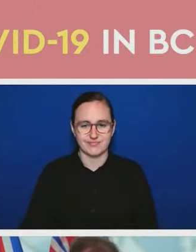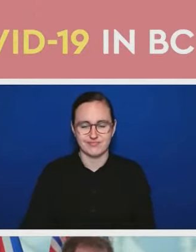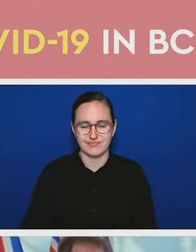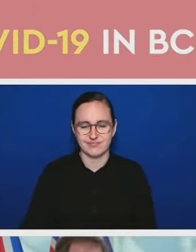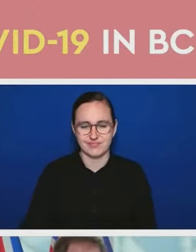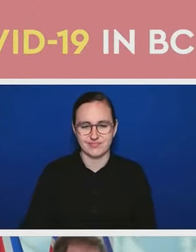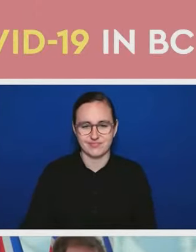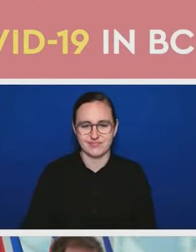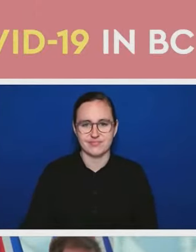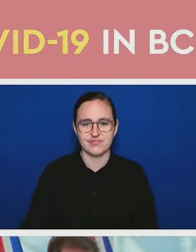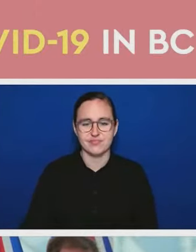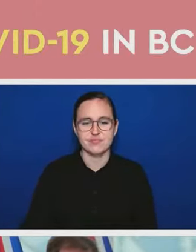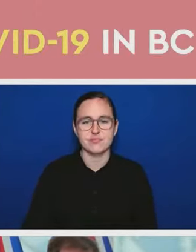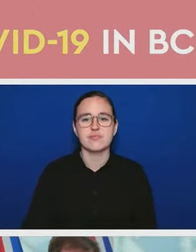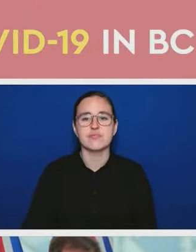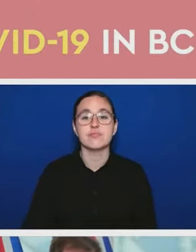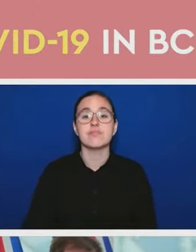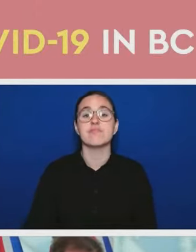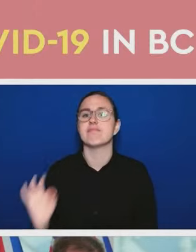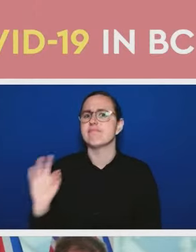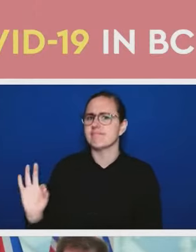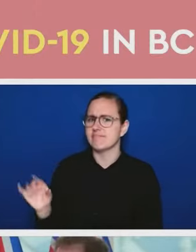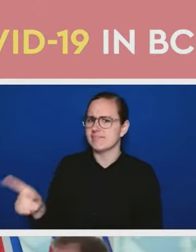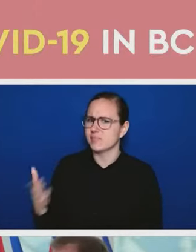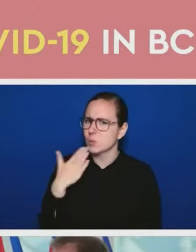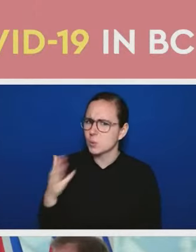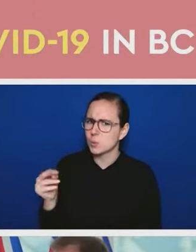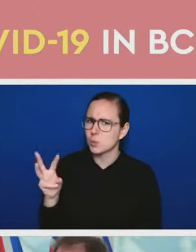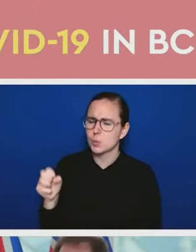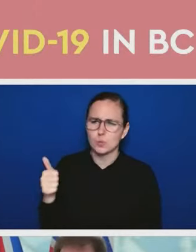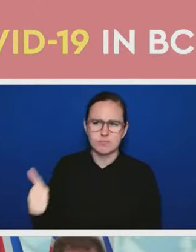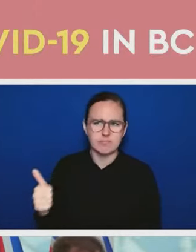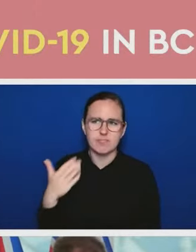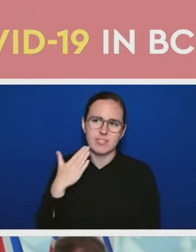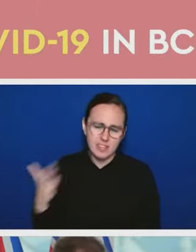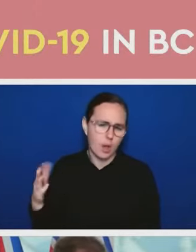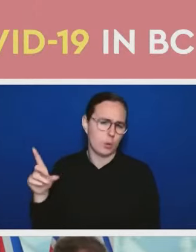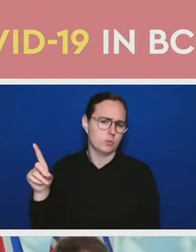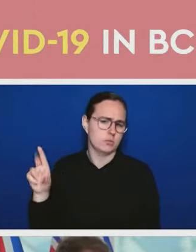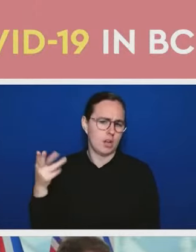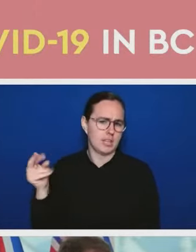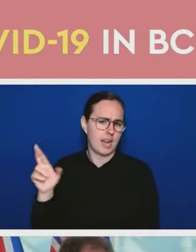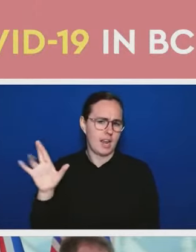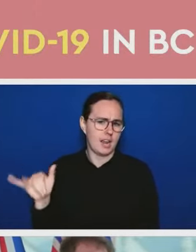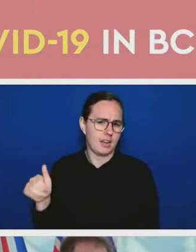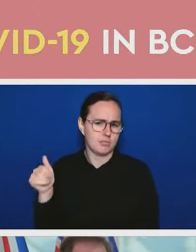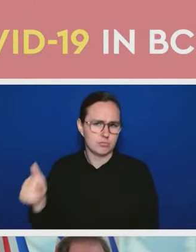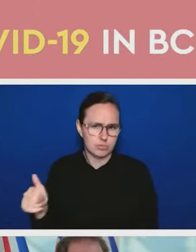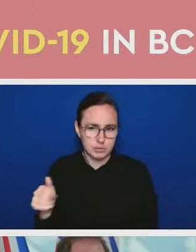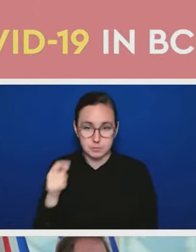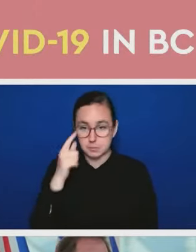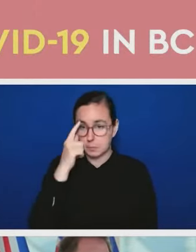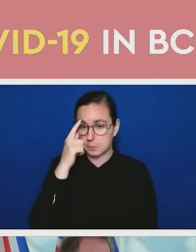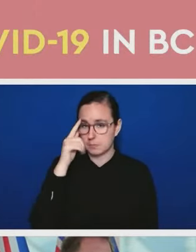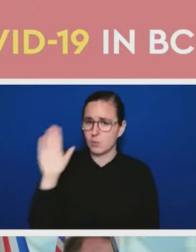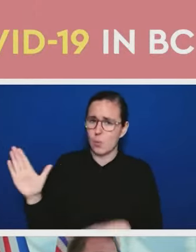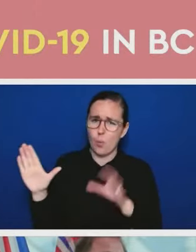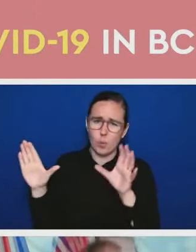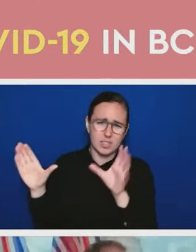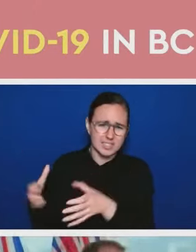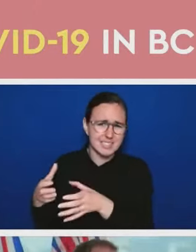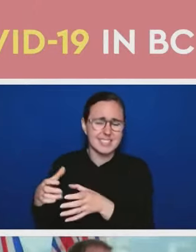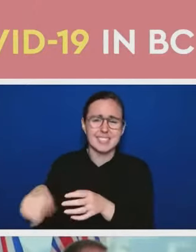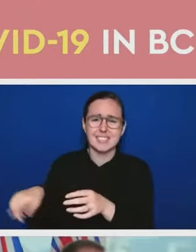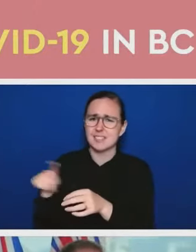Thank you very much, Dr. Henry. Thank you to all of your team and all the work that they do, all the teams in all the regional health authorities